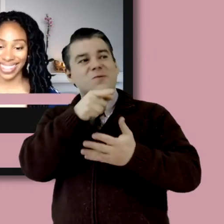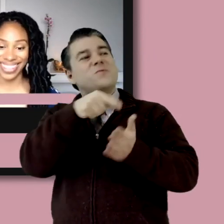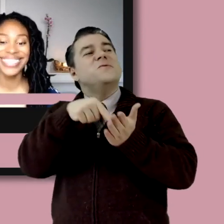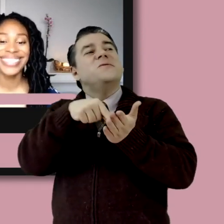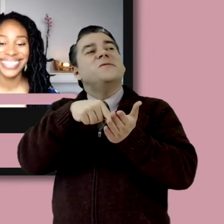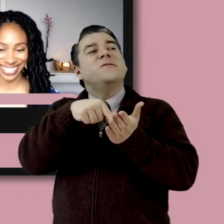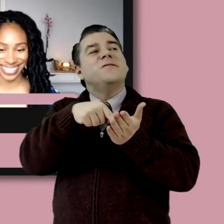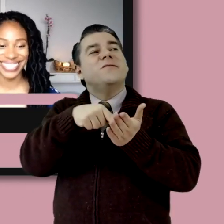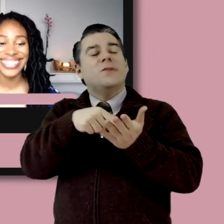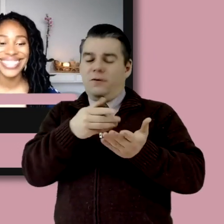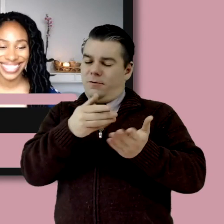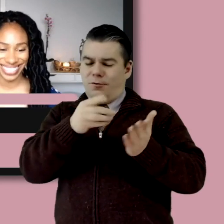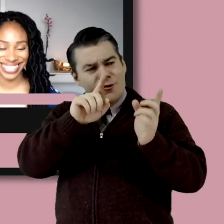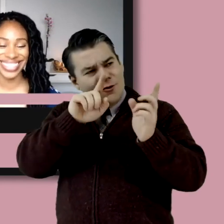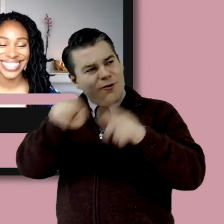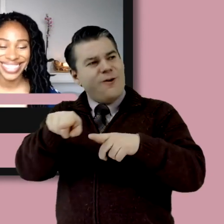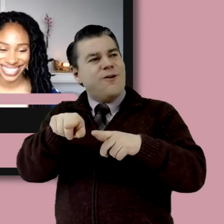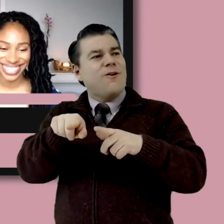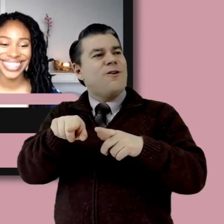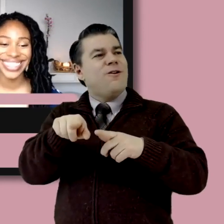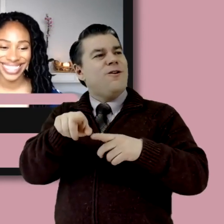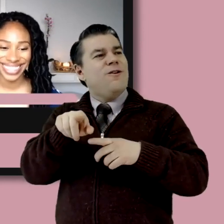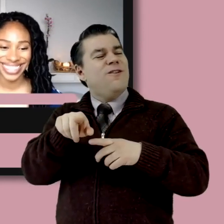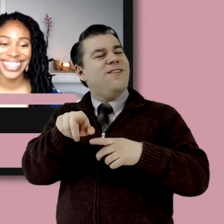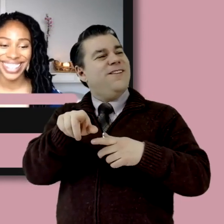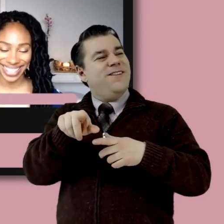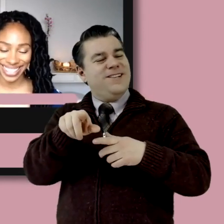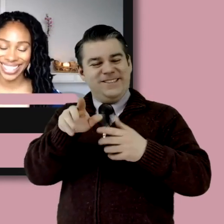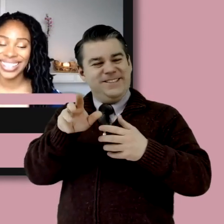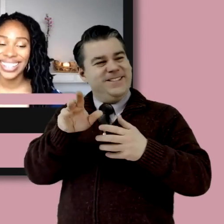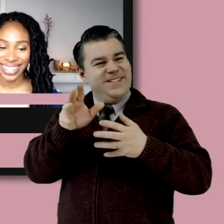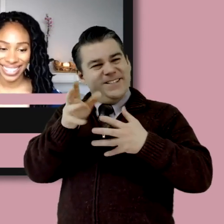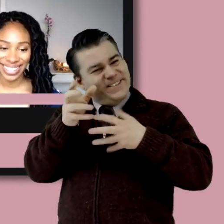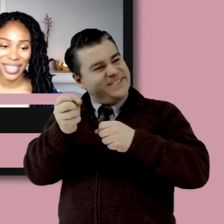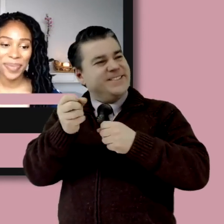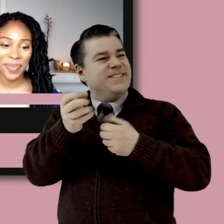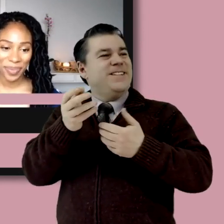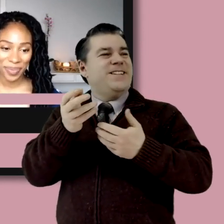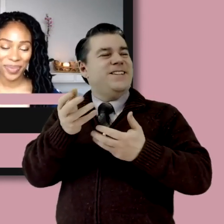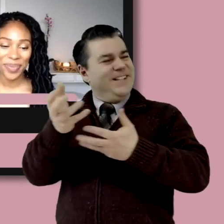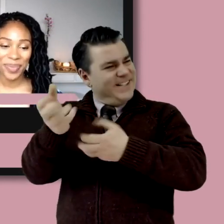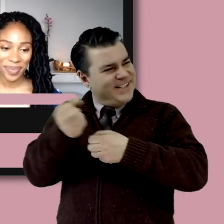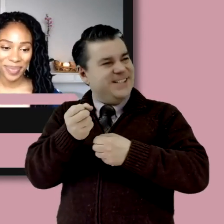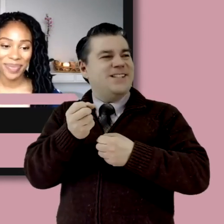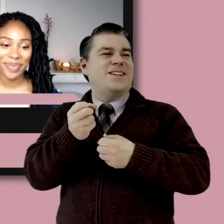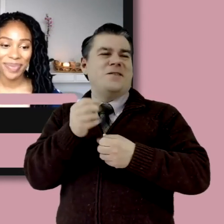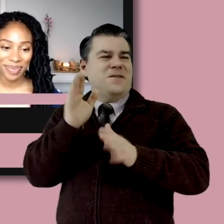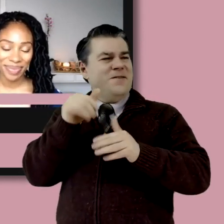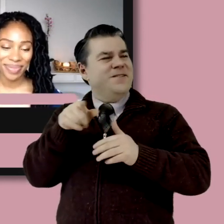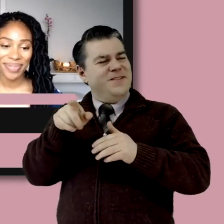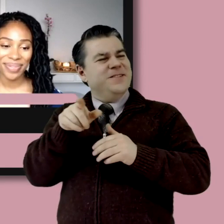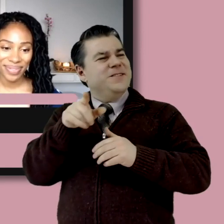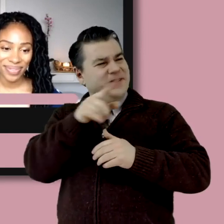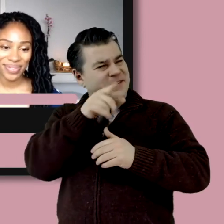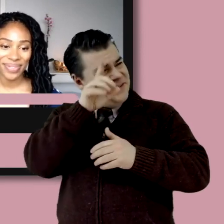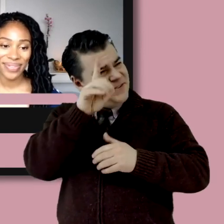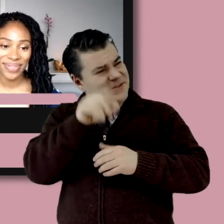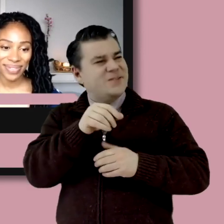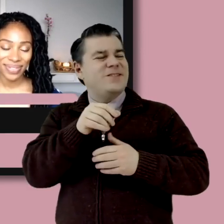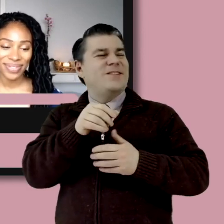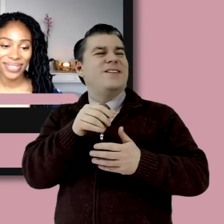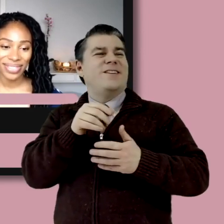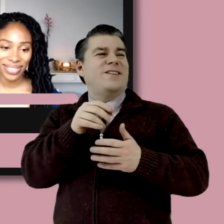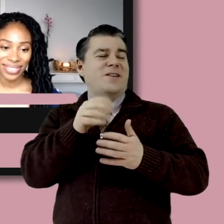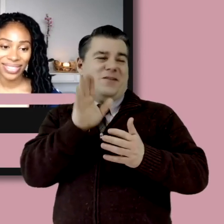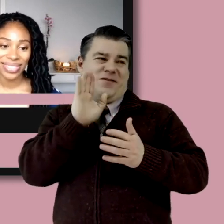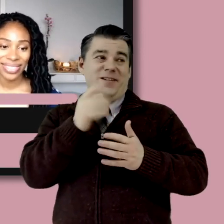So go and invest in this. You deserve it. And I hope that they do. And again, I'll mention your YouTube channel because